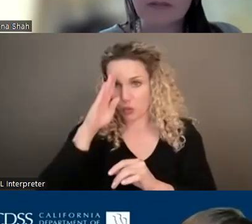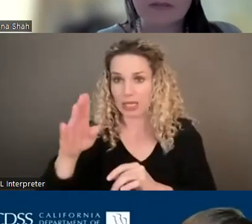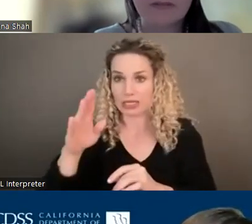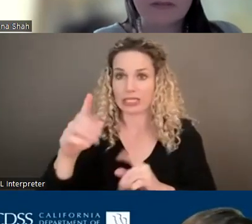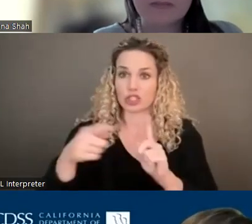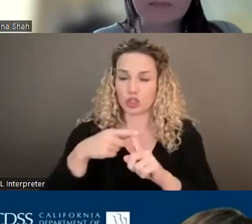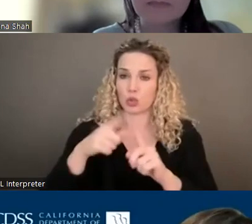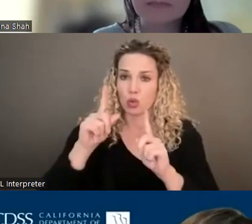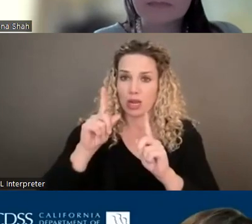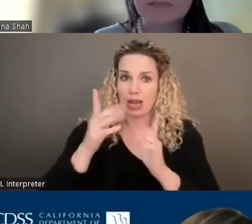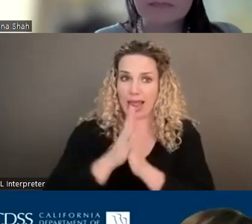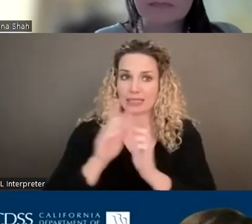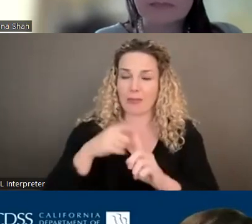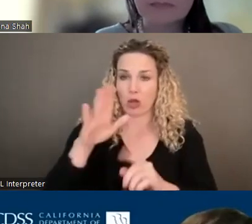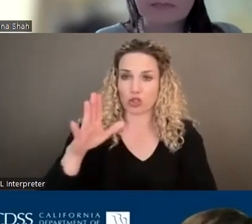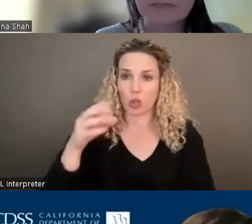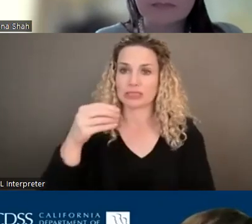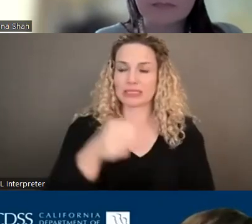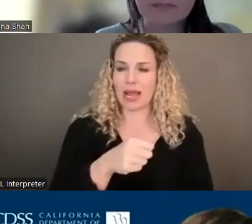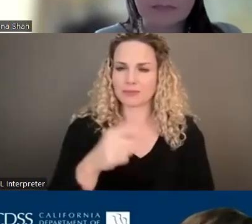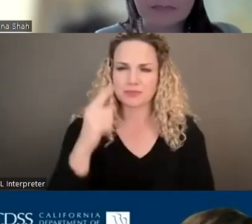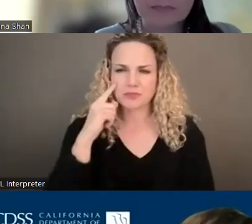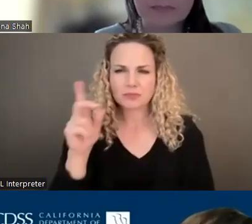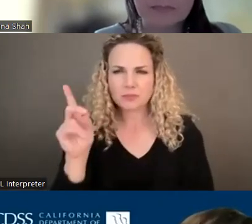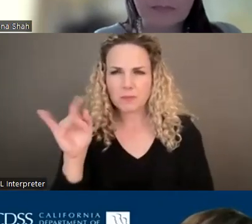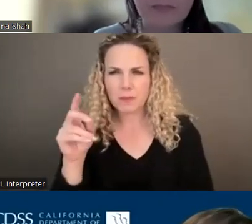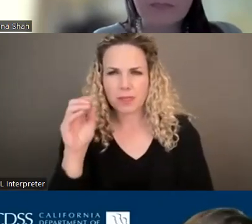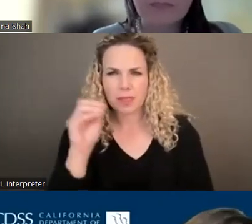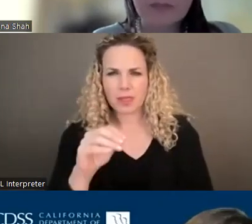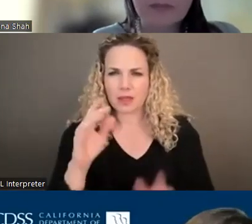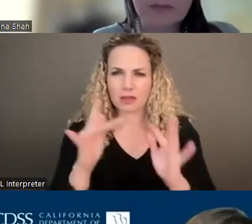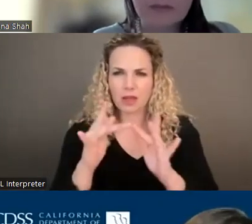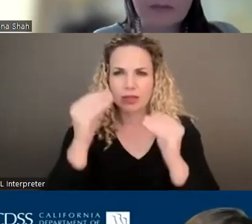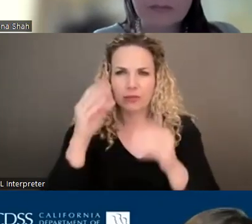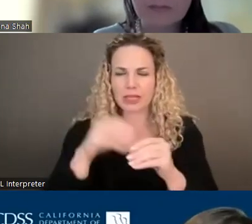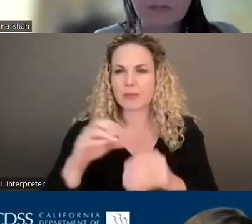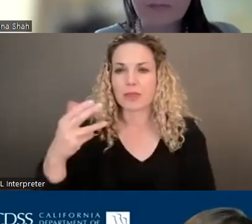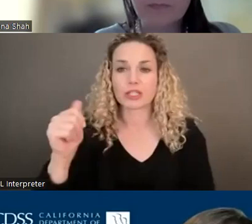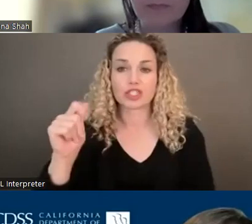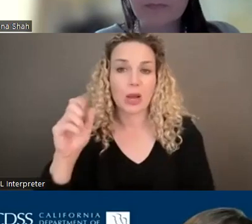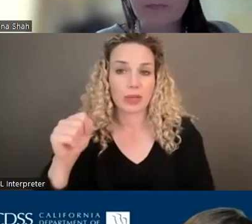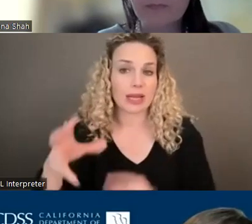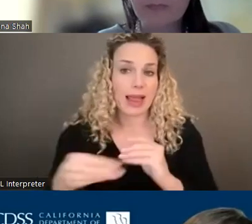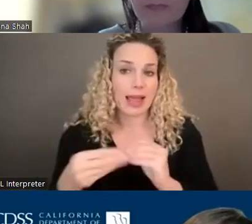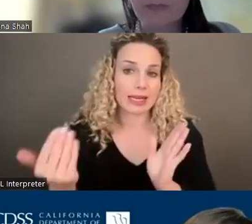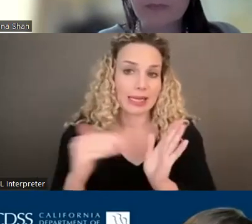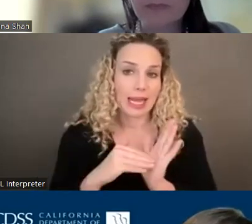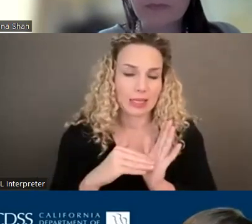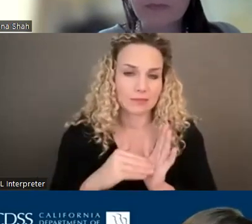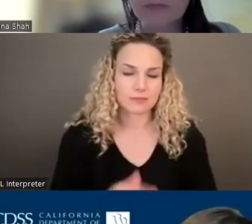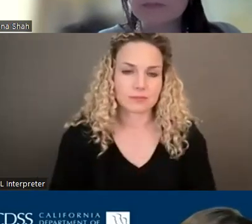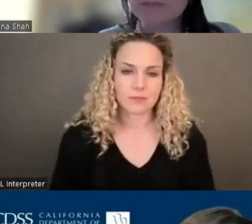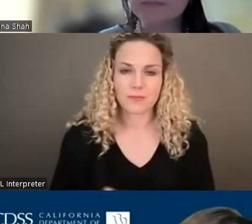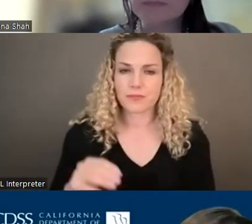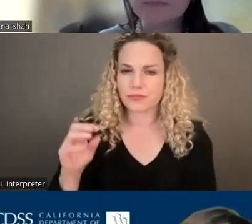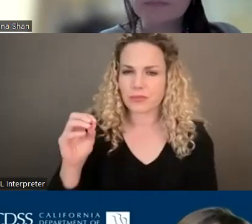stipend. And I think we put the contact information in the chat, but we can add it again. Okay,